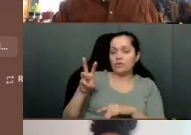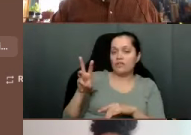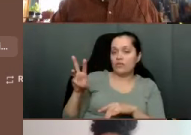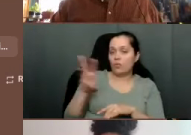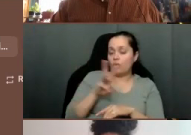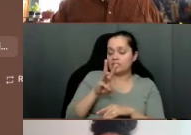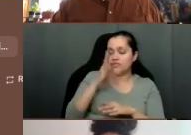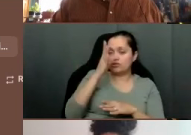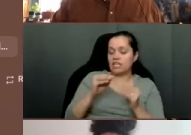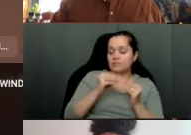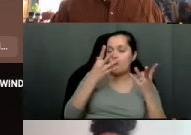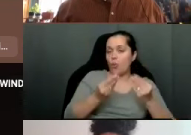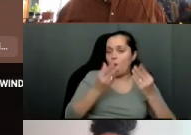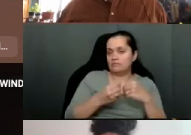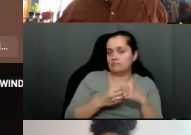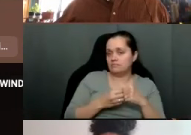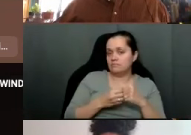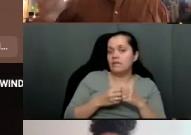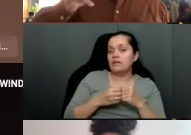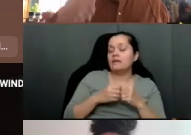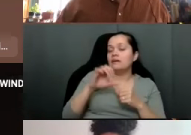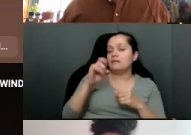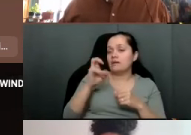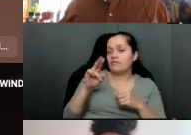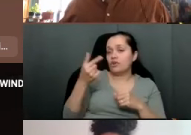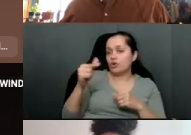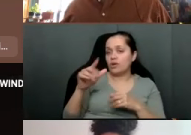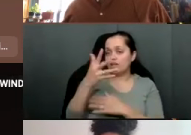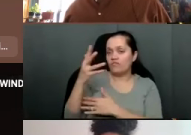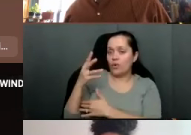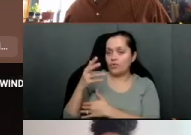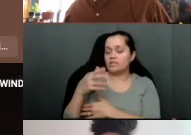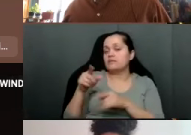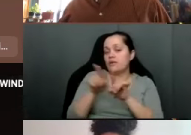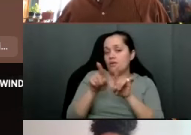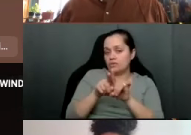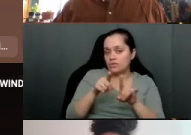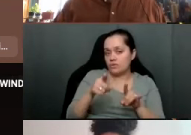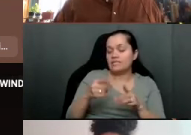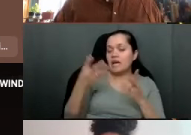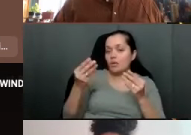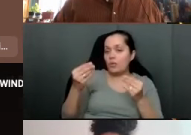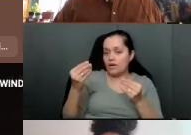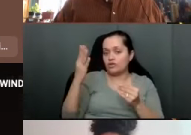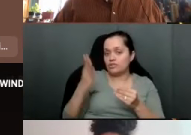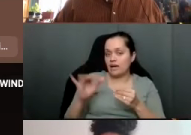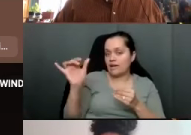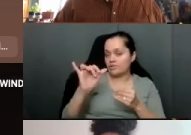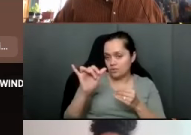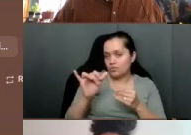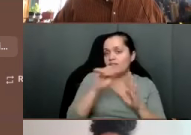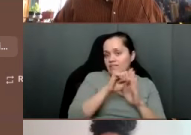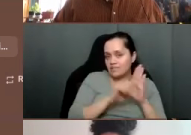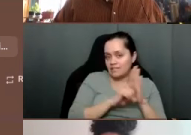is a lot wetter. The evergreen forests then are, not surprisingly, on the wetter side of the